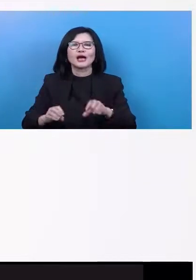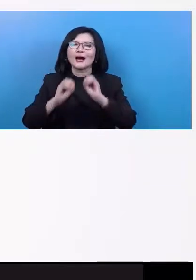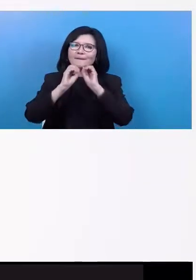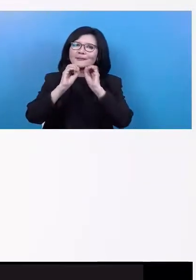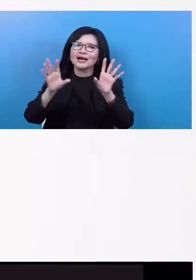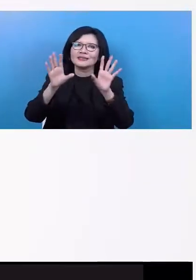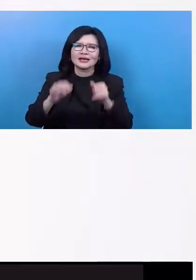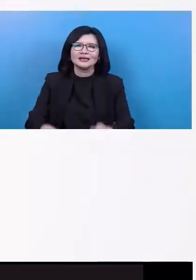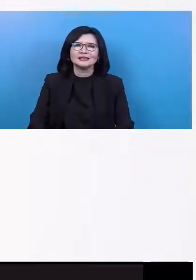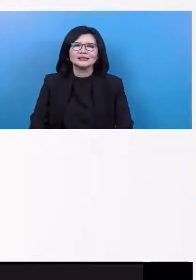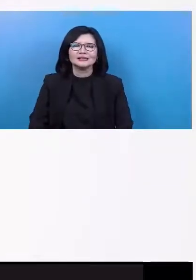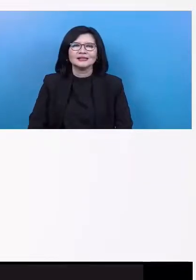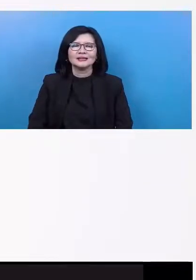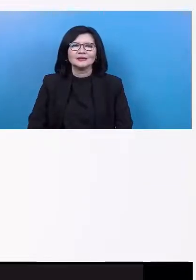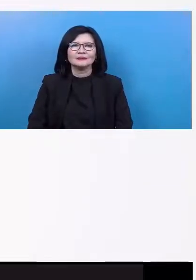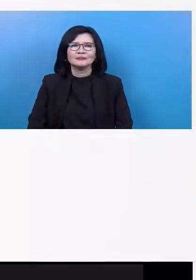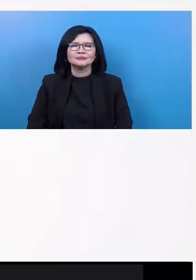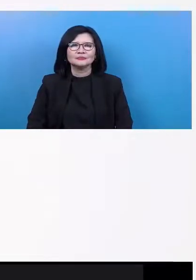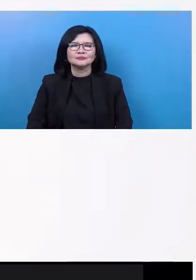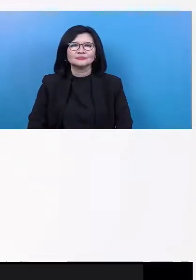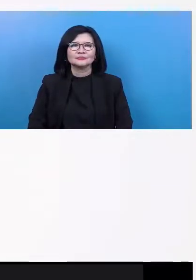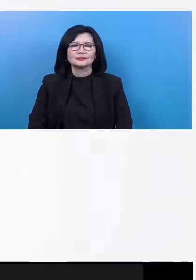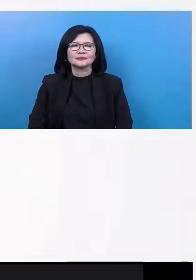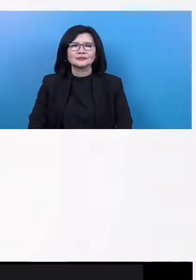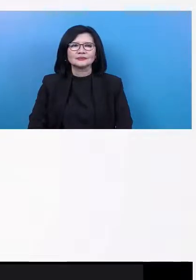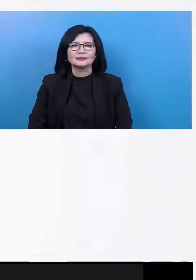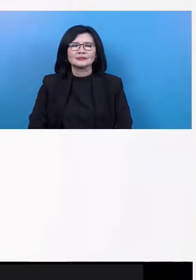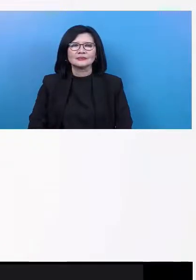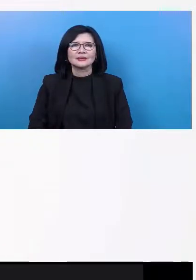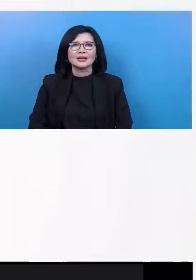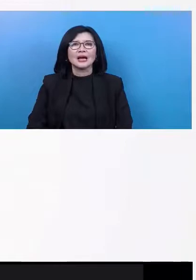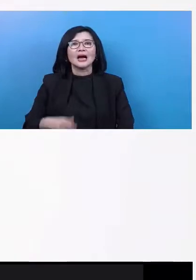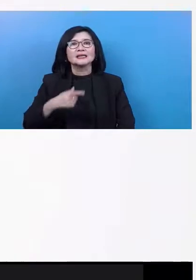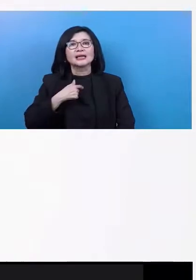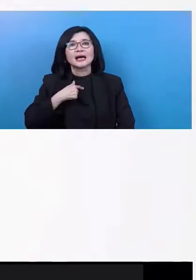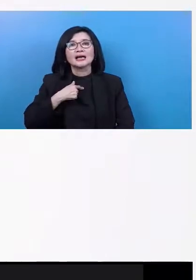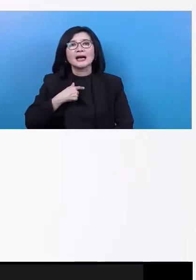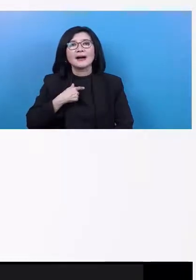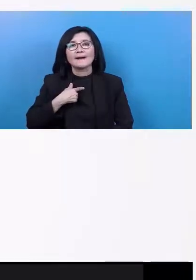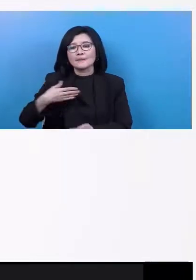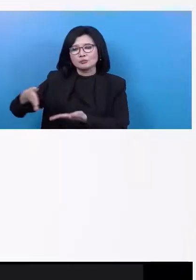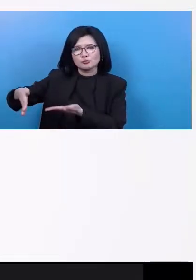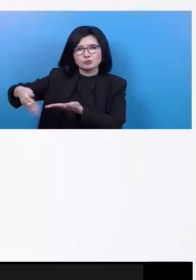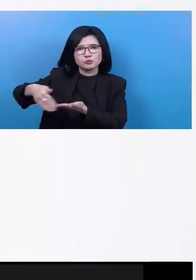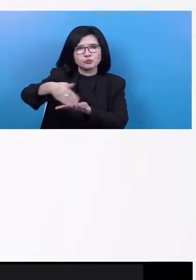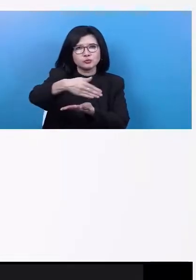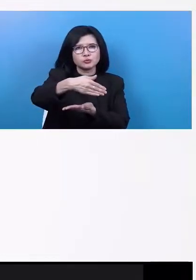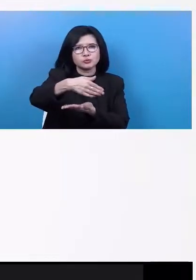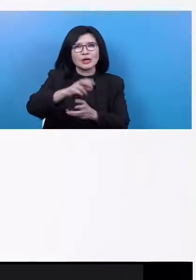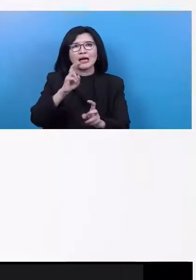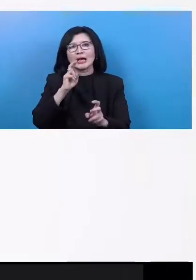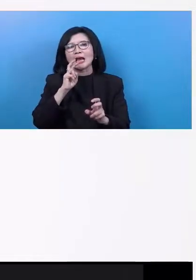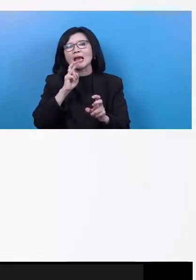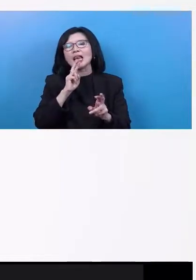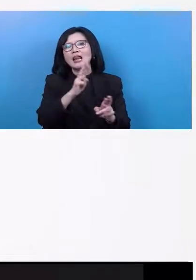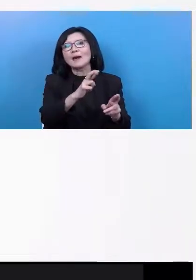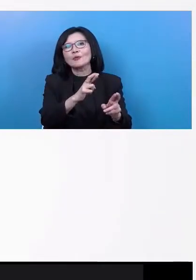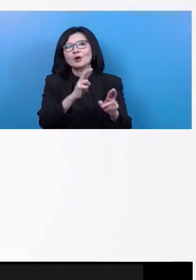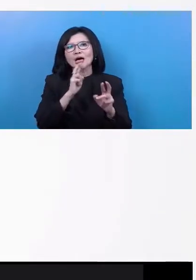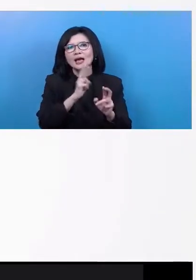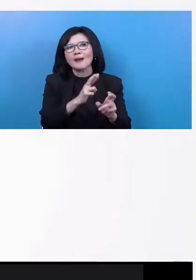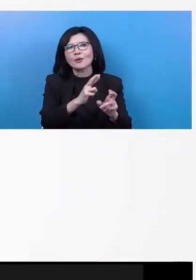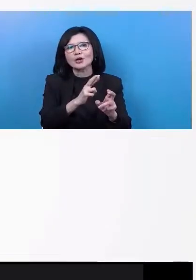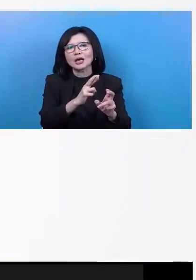quote some data from one of the very interesting reports out there, which says that infrastructure